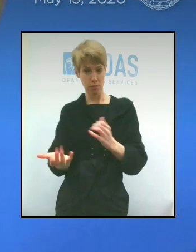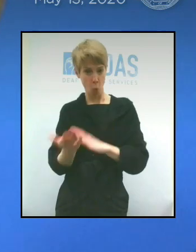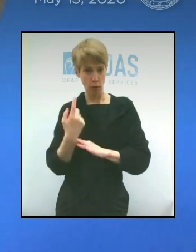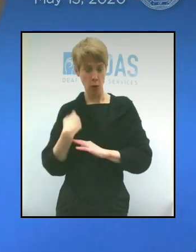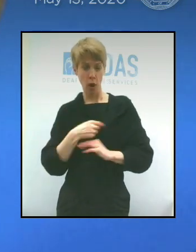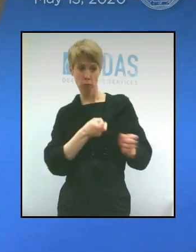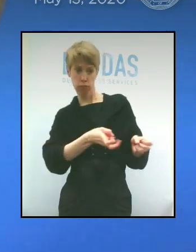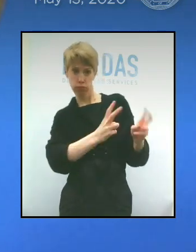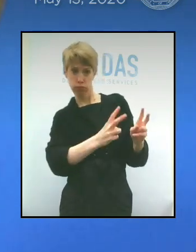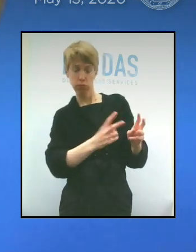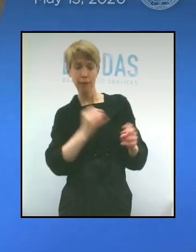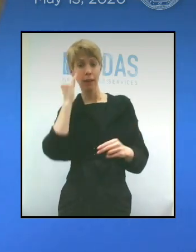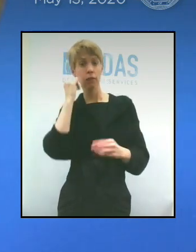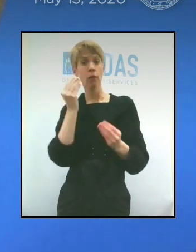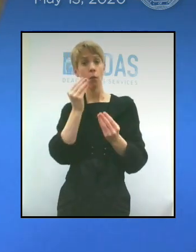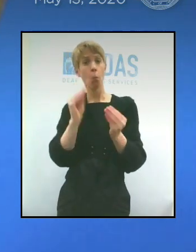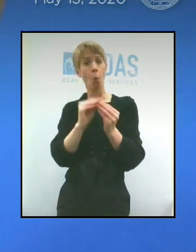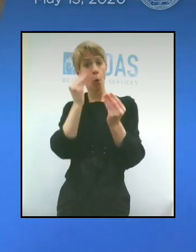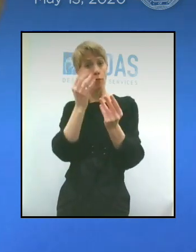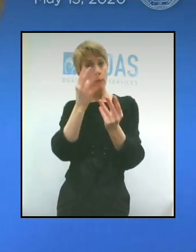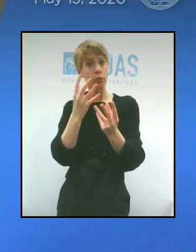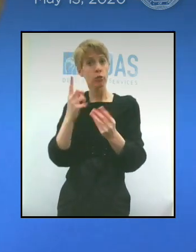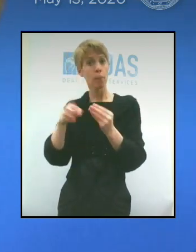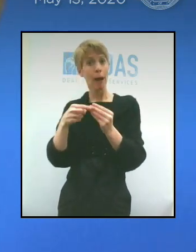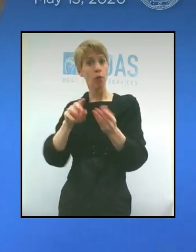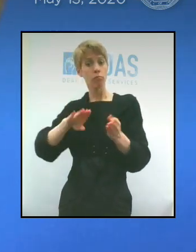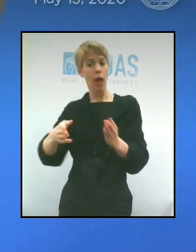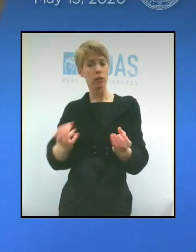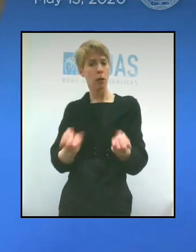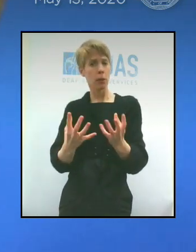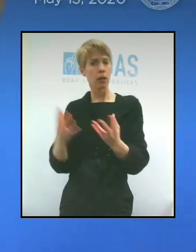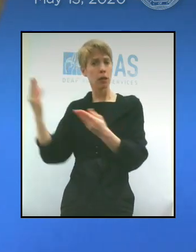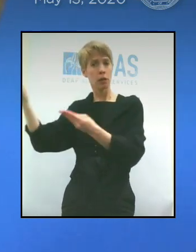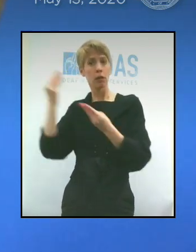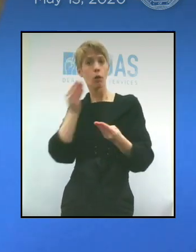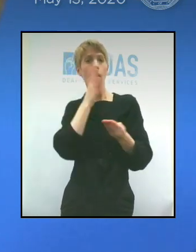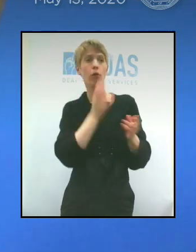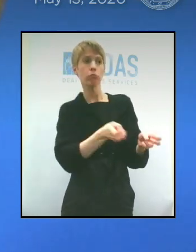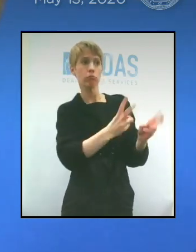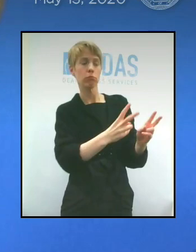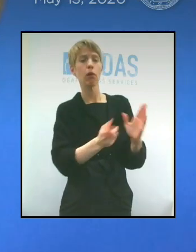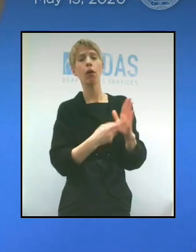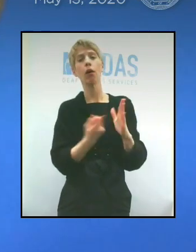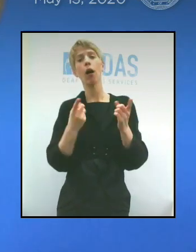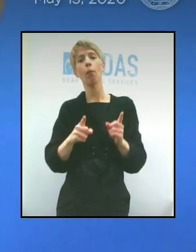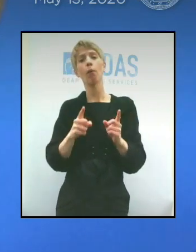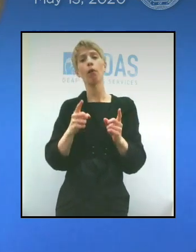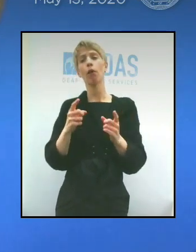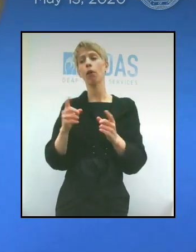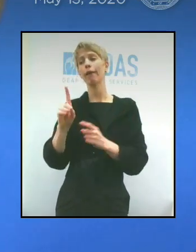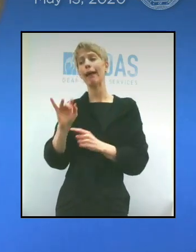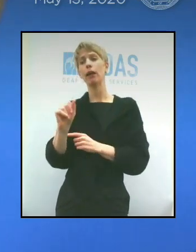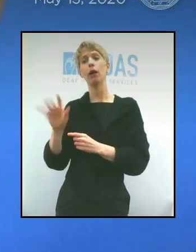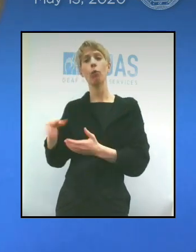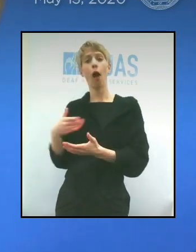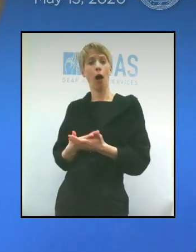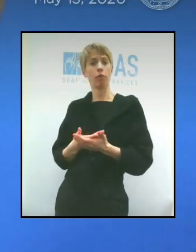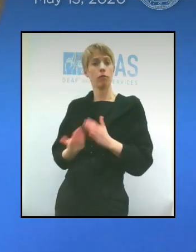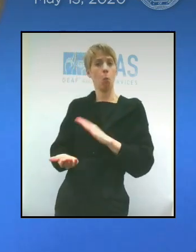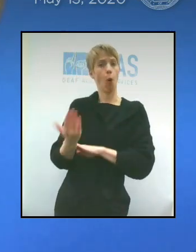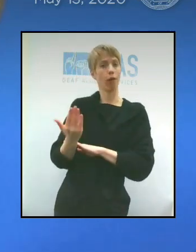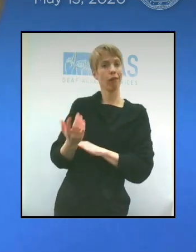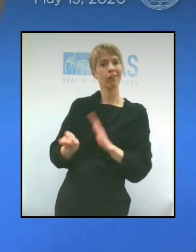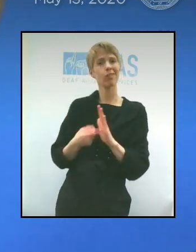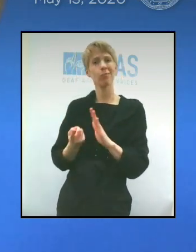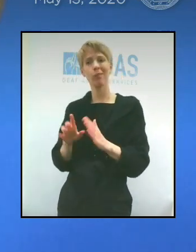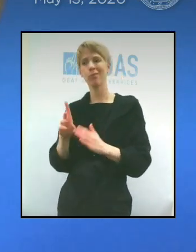deaths through the afternoon, we'll update that. But sometimes we don't get them in the evening, we'll get them in the morning. We usually are updating it at least twice